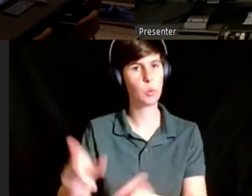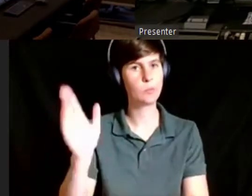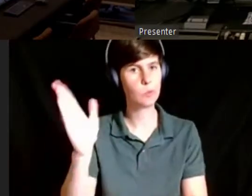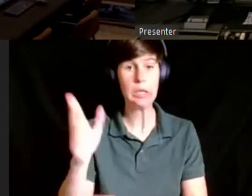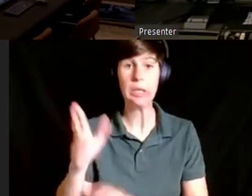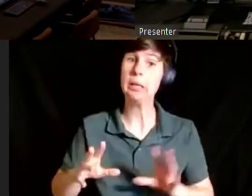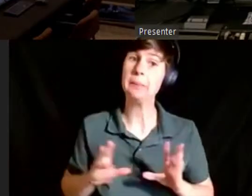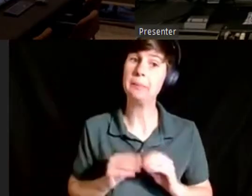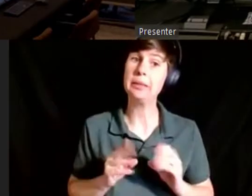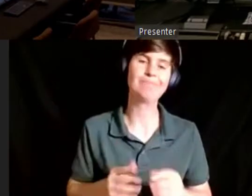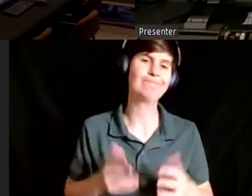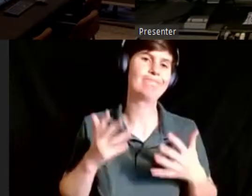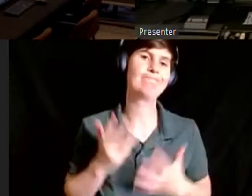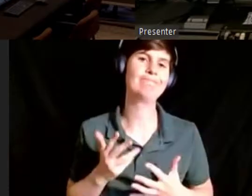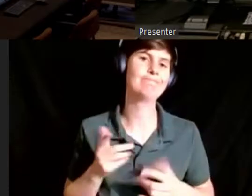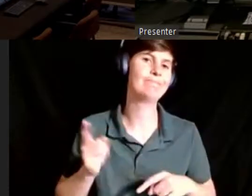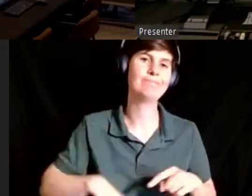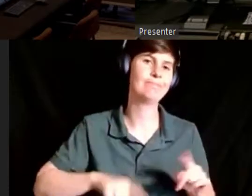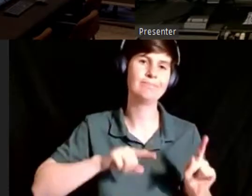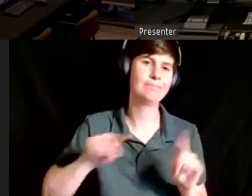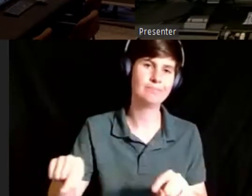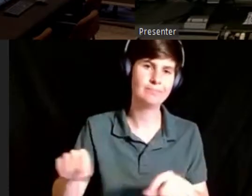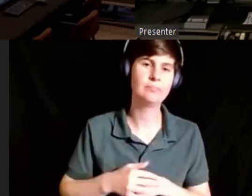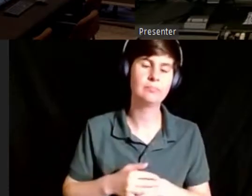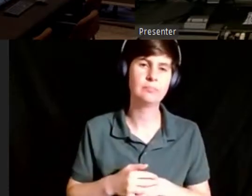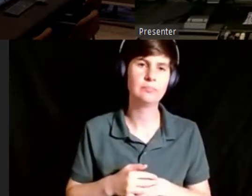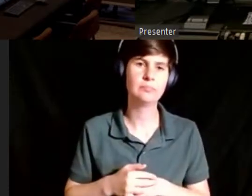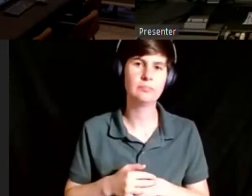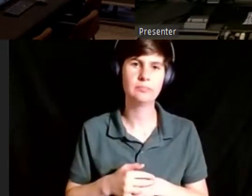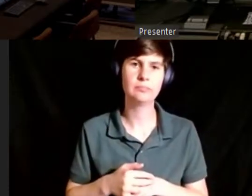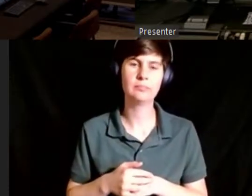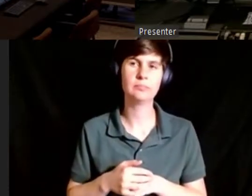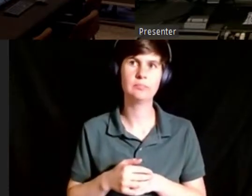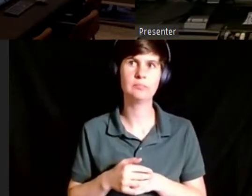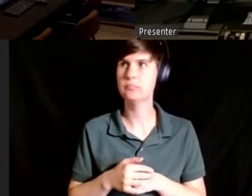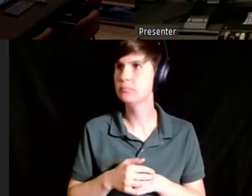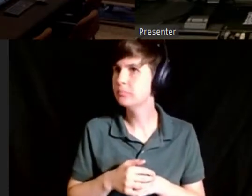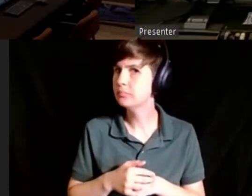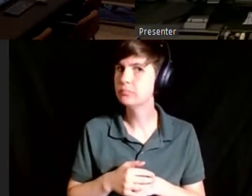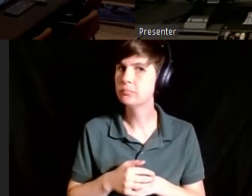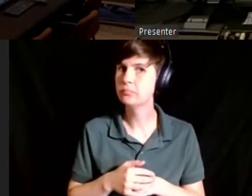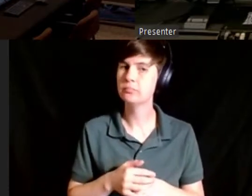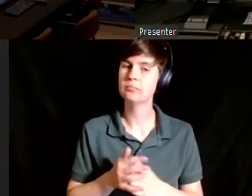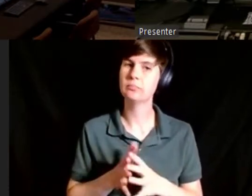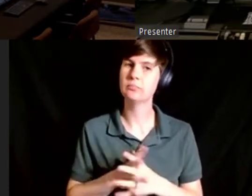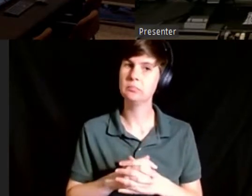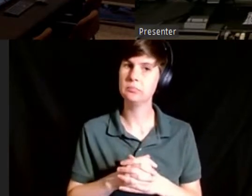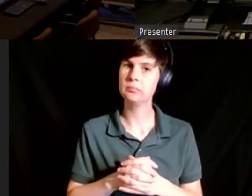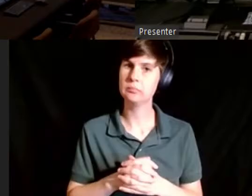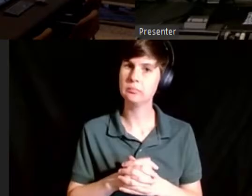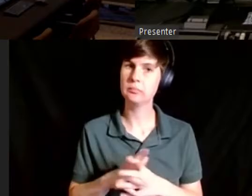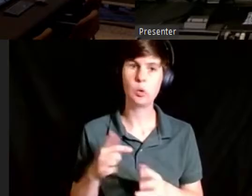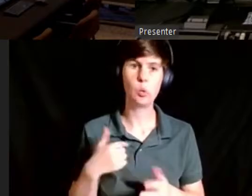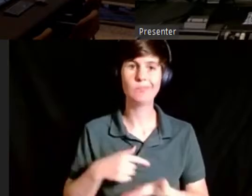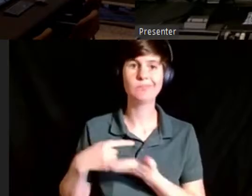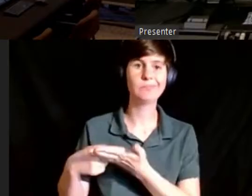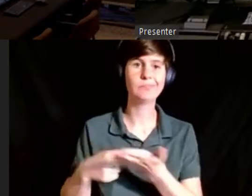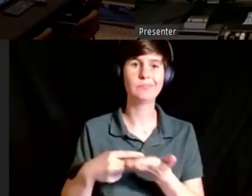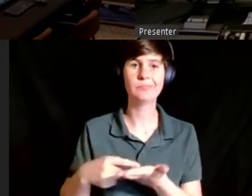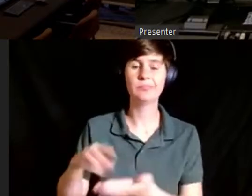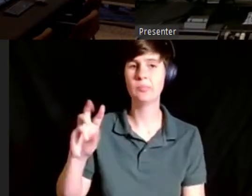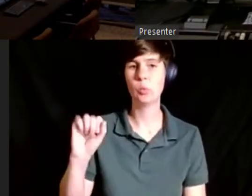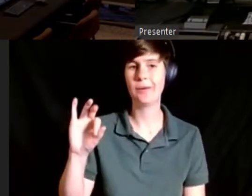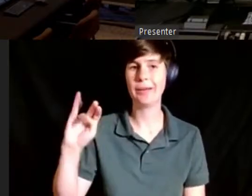unfortunately not able to attend, so I hope that was the kind of comments that was also around wayfinding a lot. We